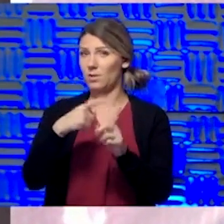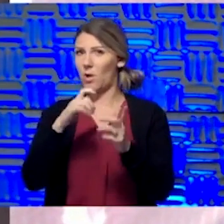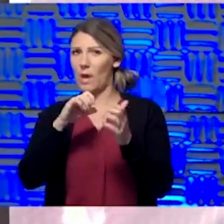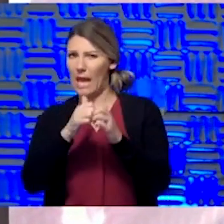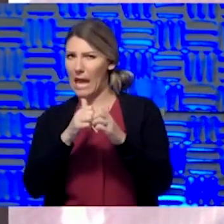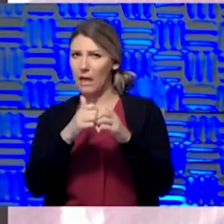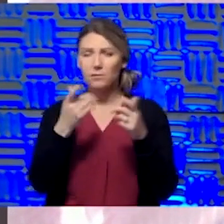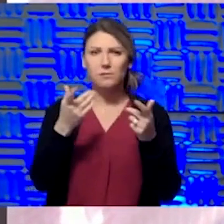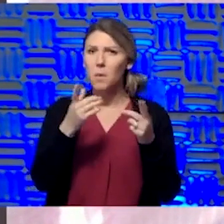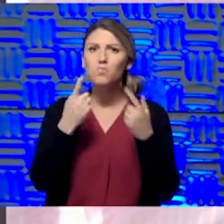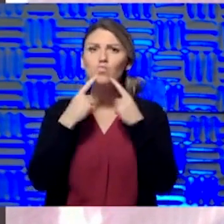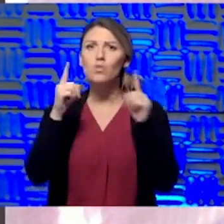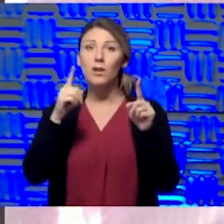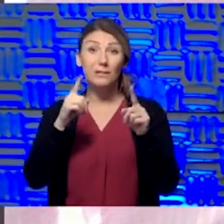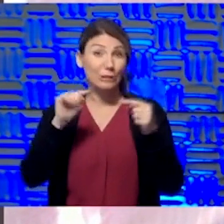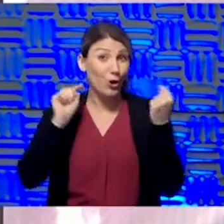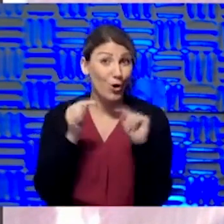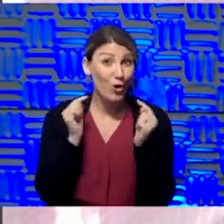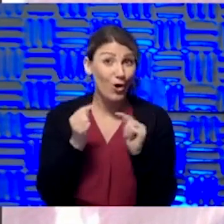it hurt when they did it?